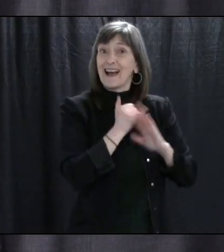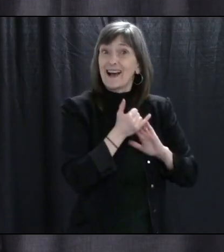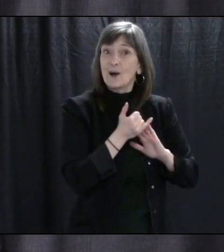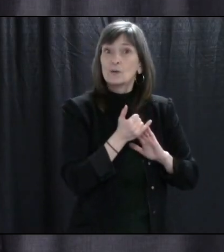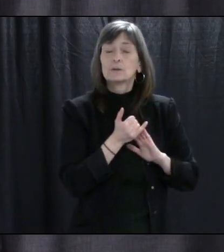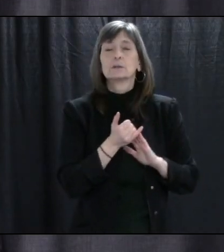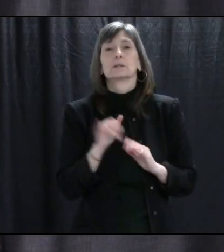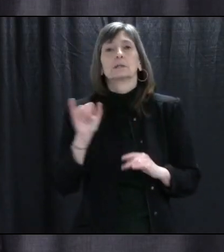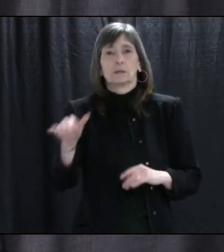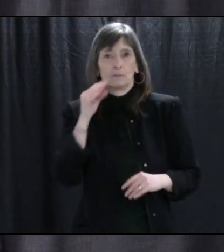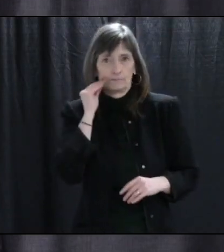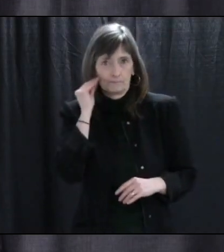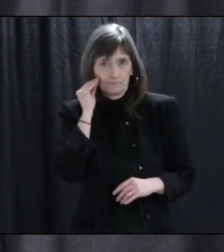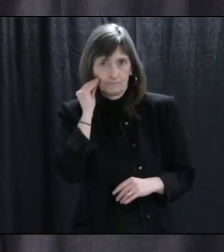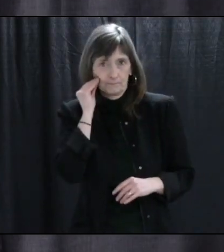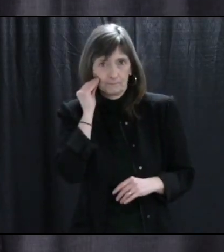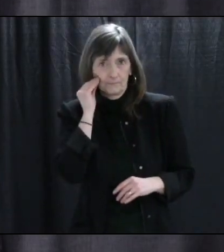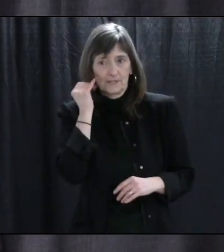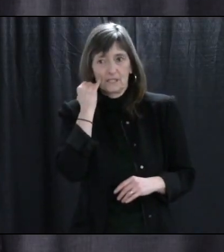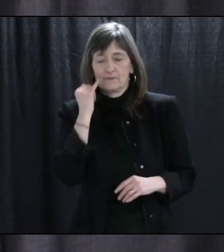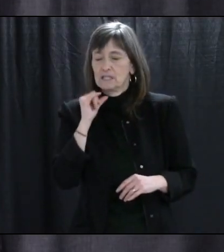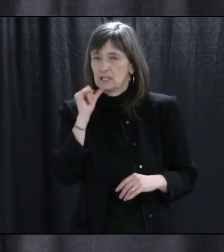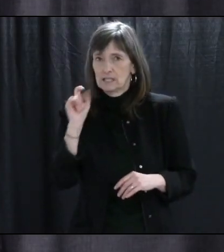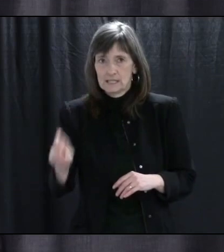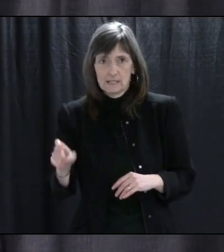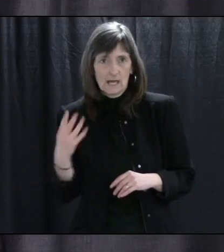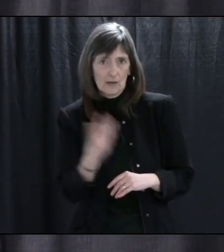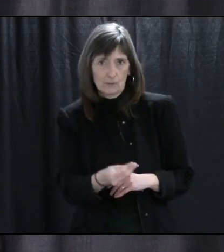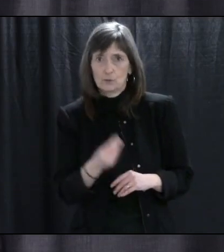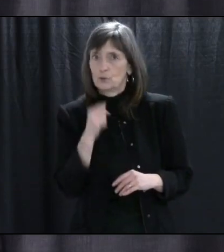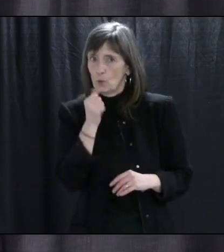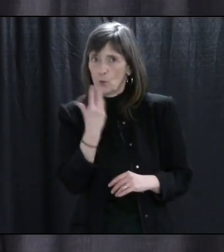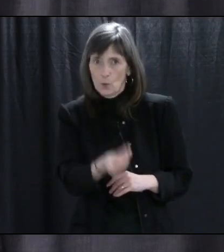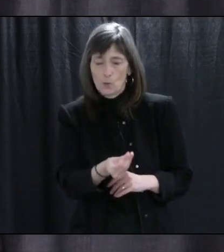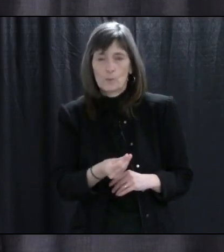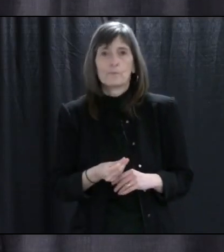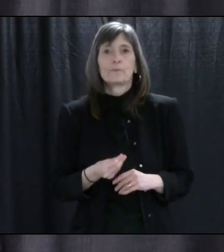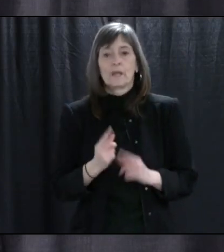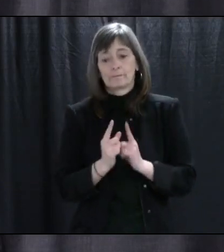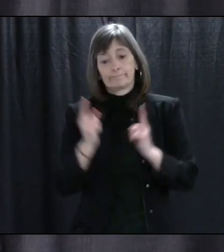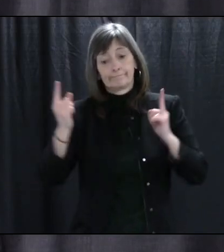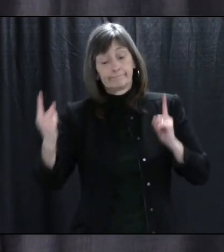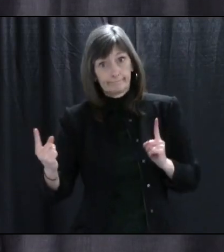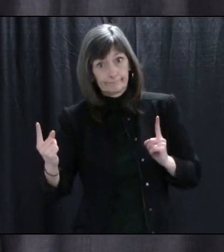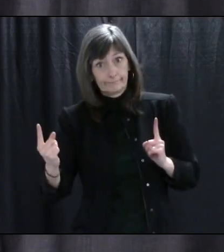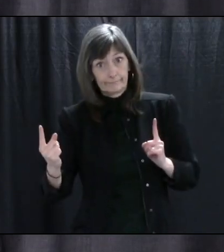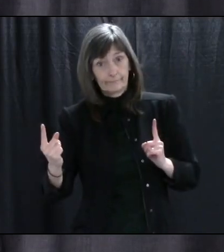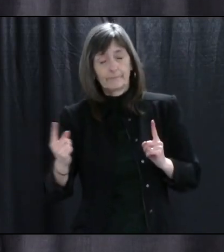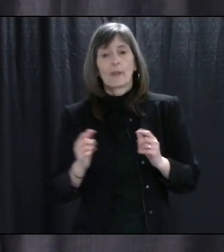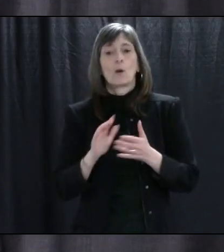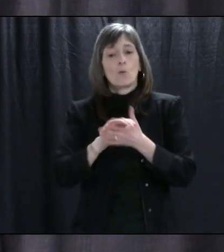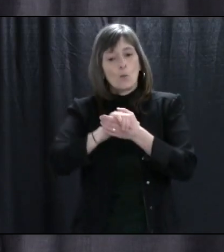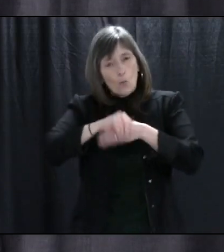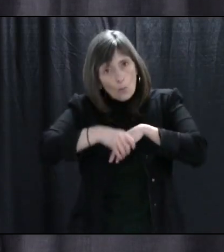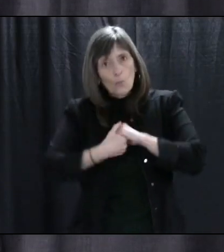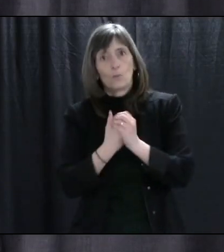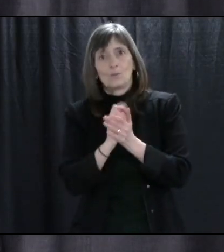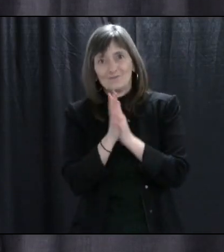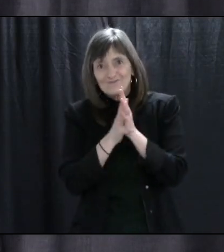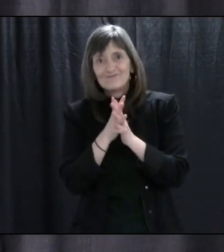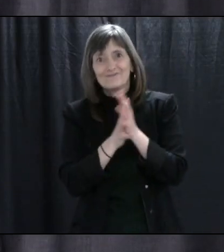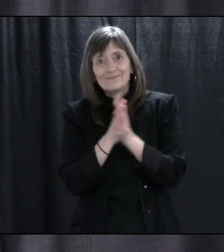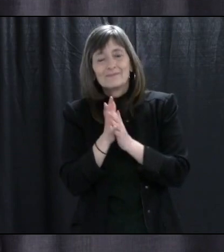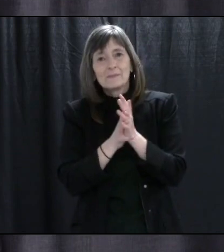it is essential to go out. Physical distancing. Washing your hands. Protecting the most vulnerable from infection